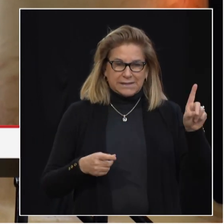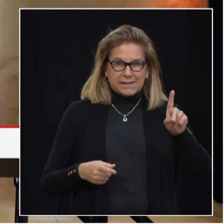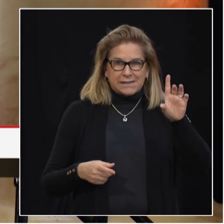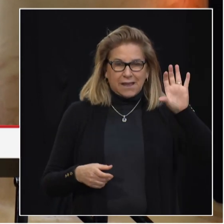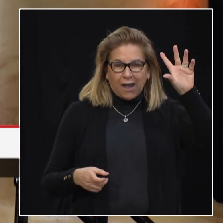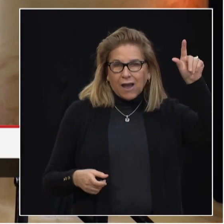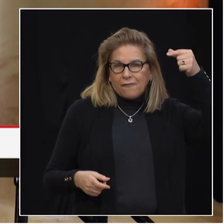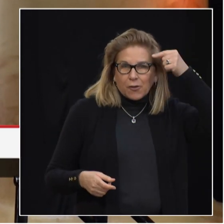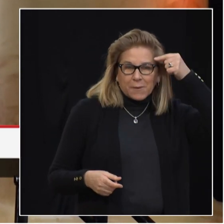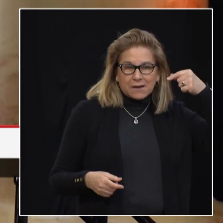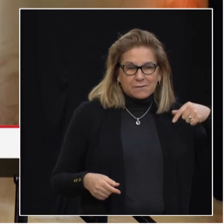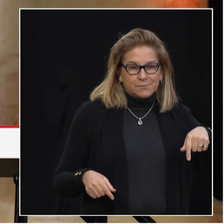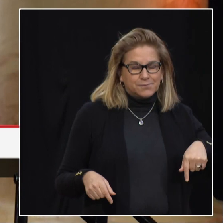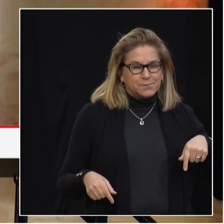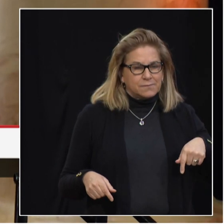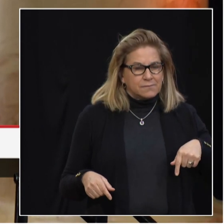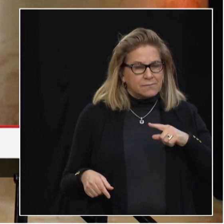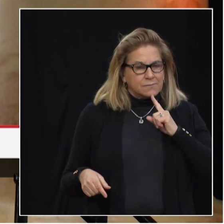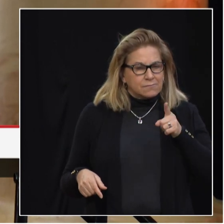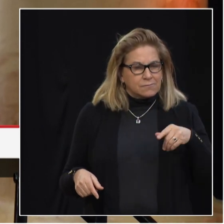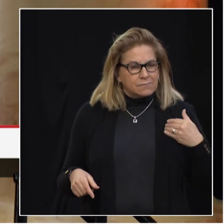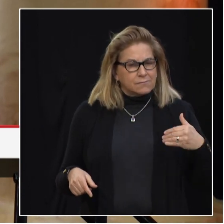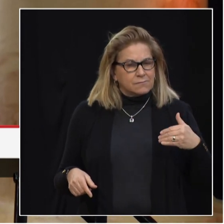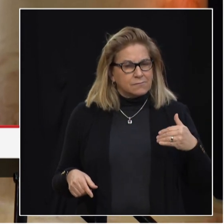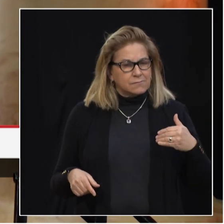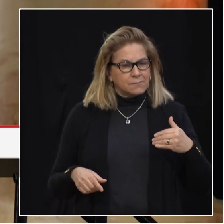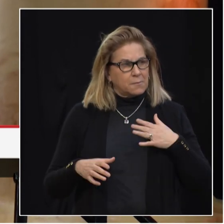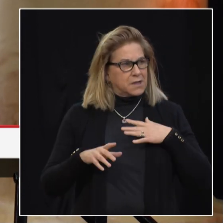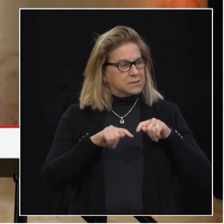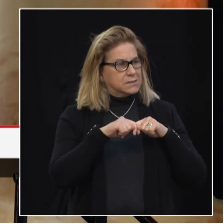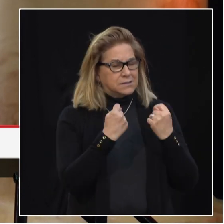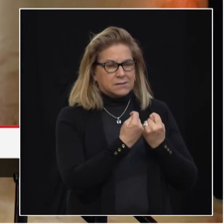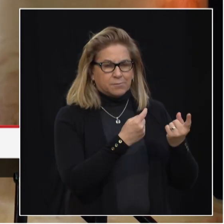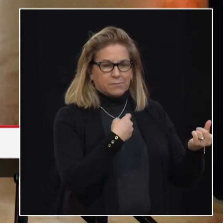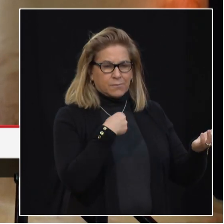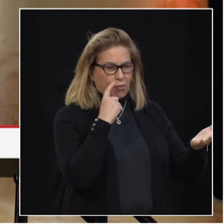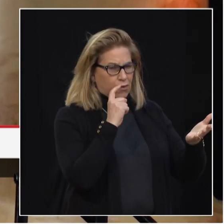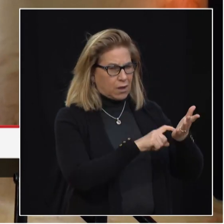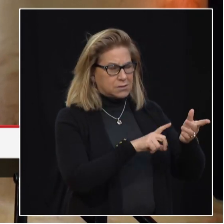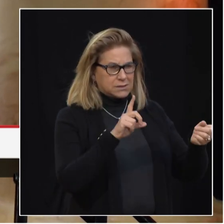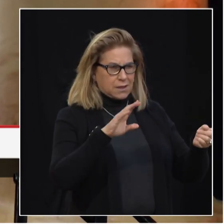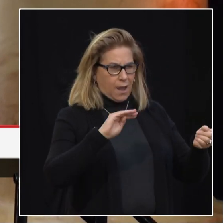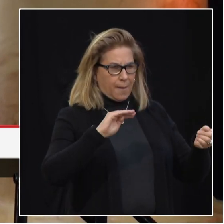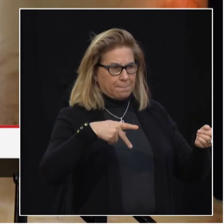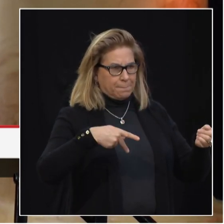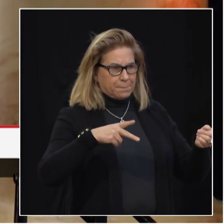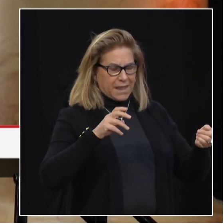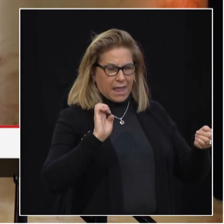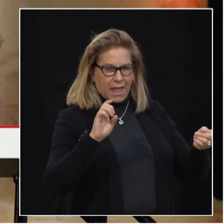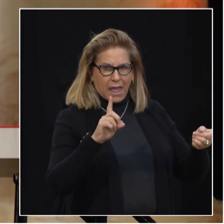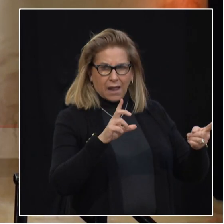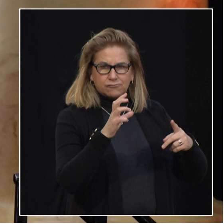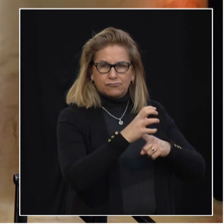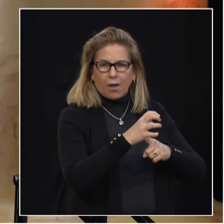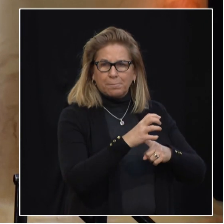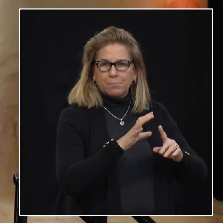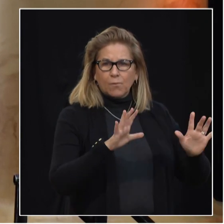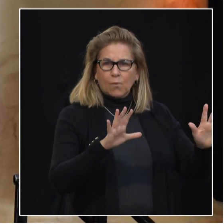shout out to my team at DMPED, my big deal team. Give them a big round of applause.